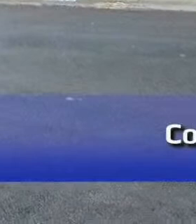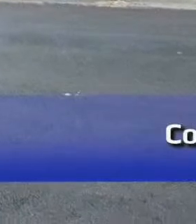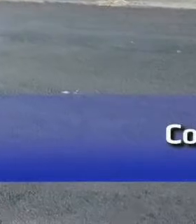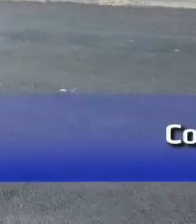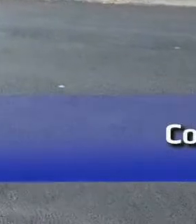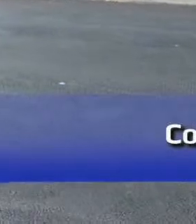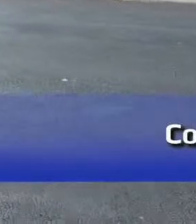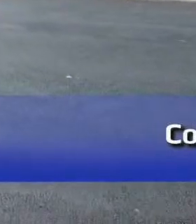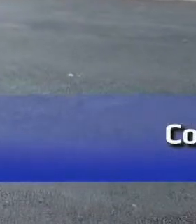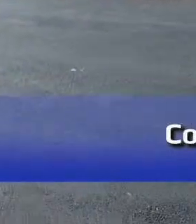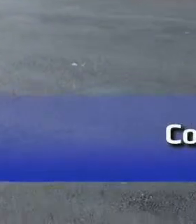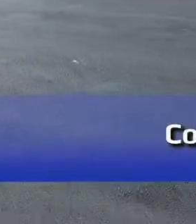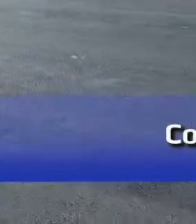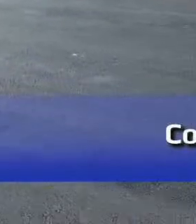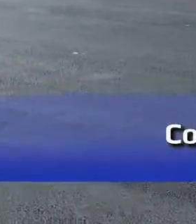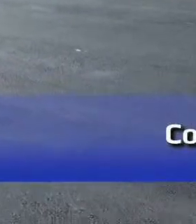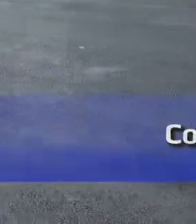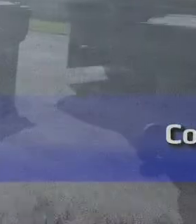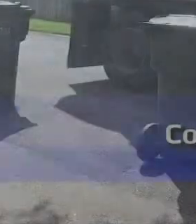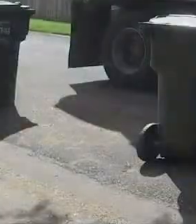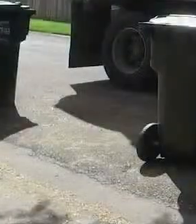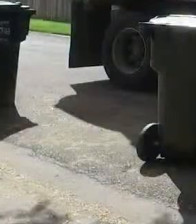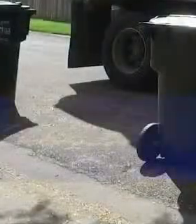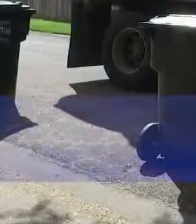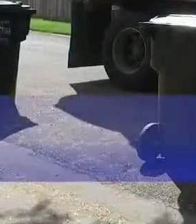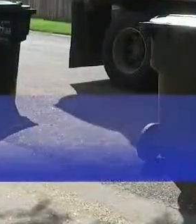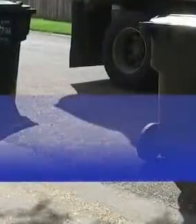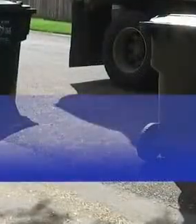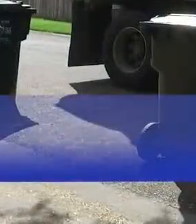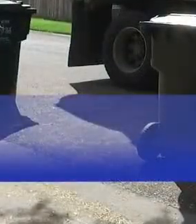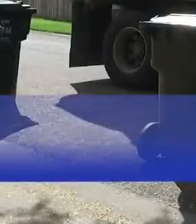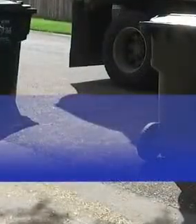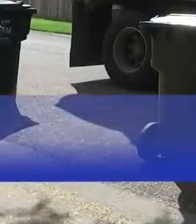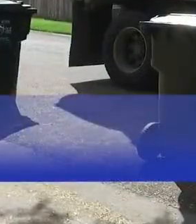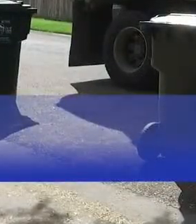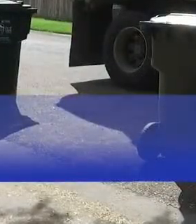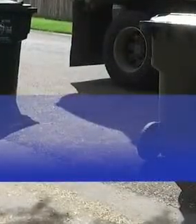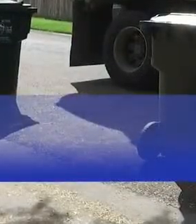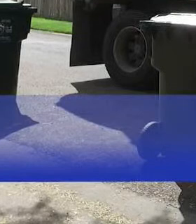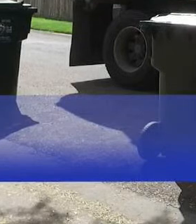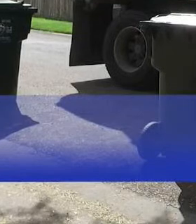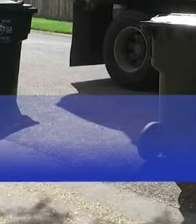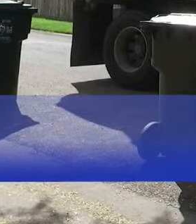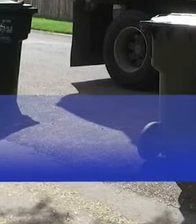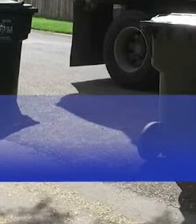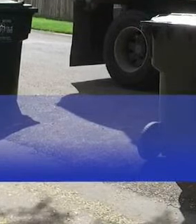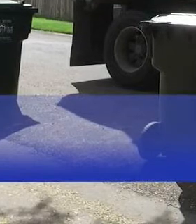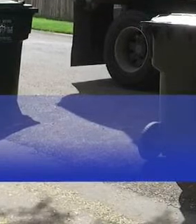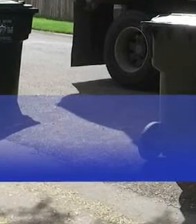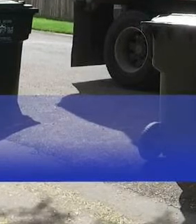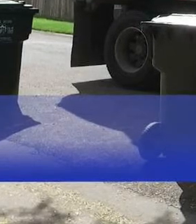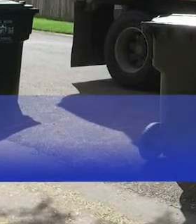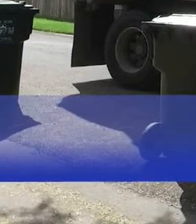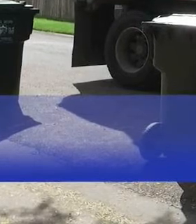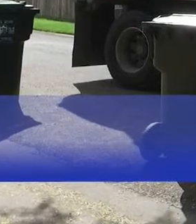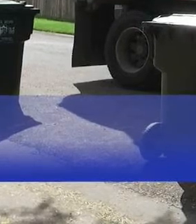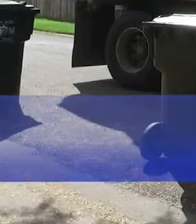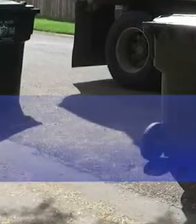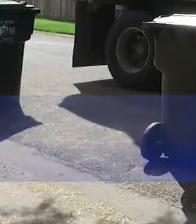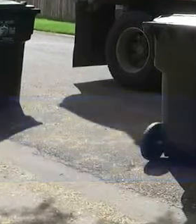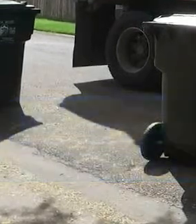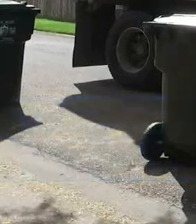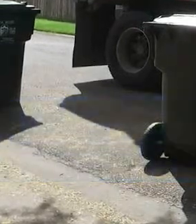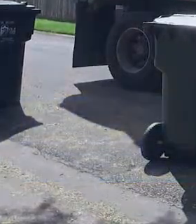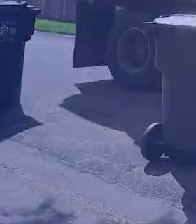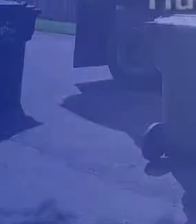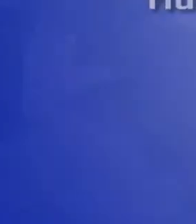from mailboxes, low-hanging branches, and other obstacles. Corner houses should place carts on their street address and not on a